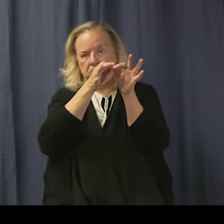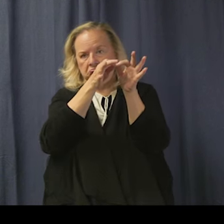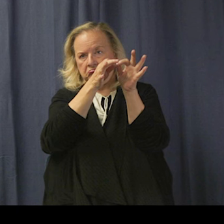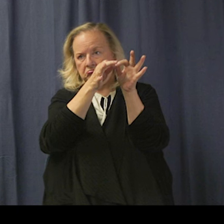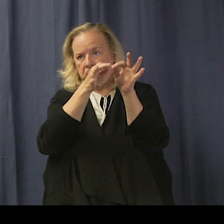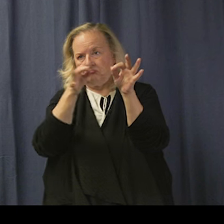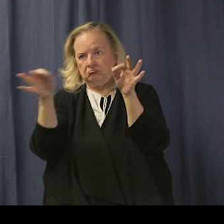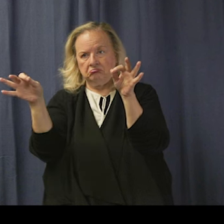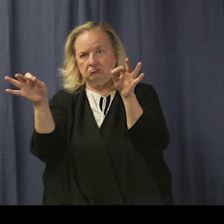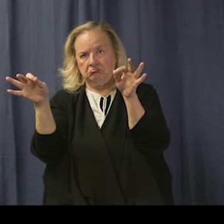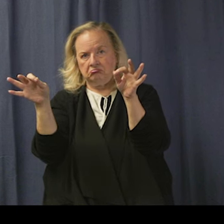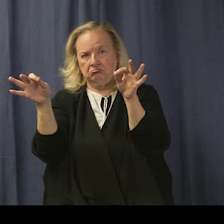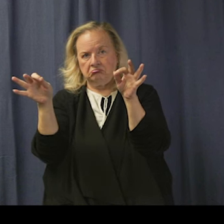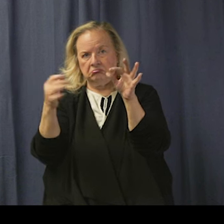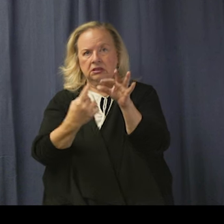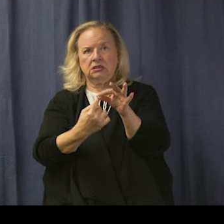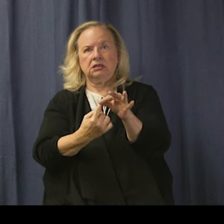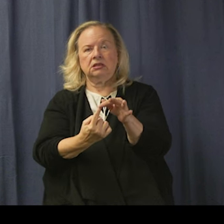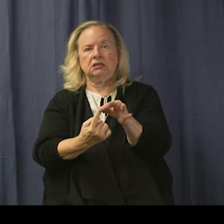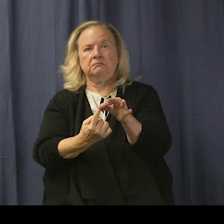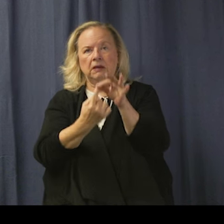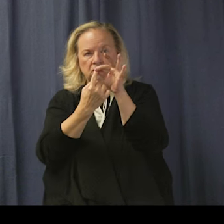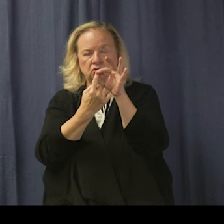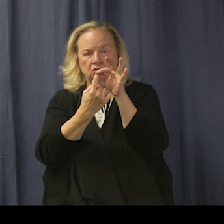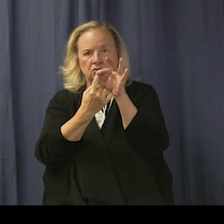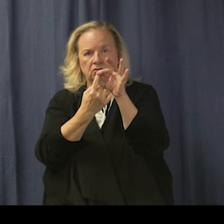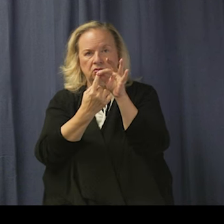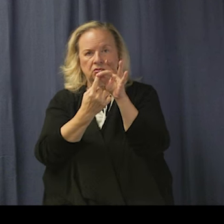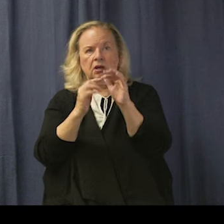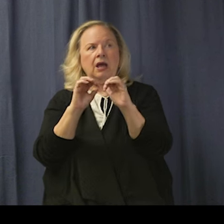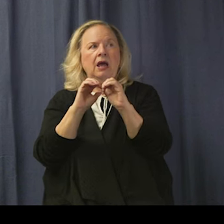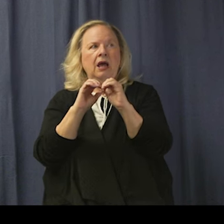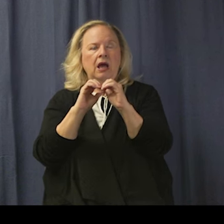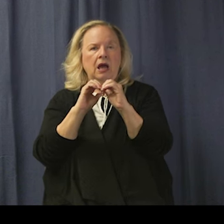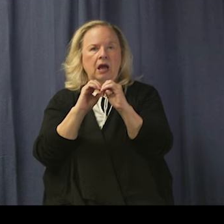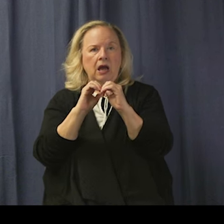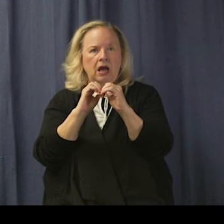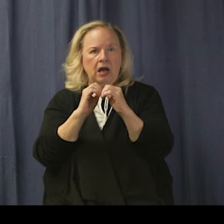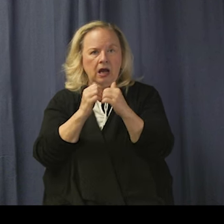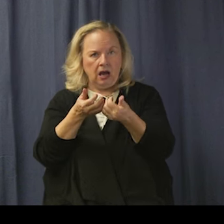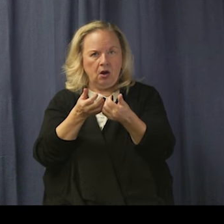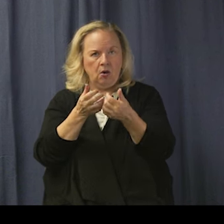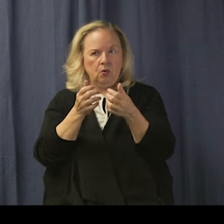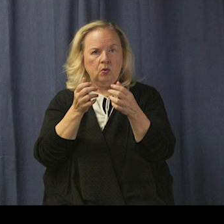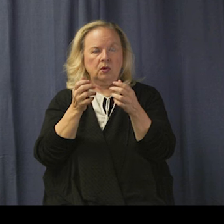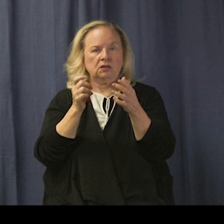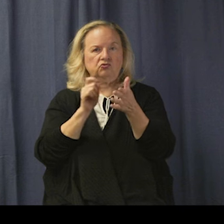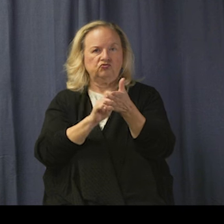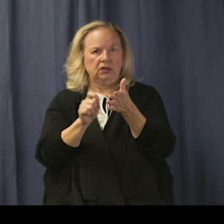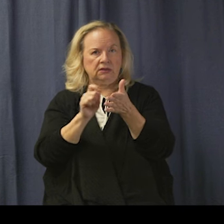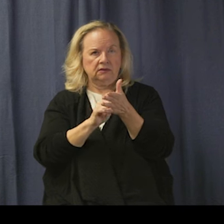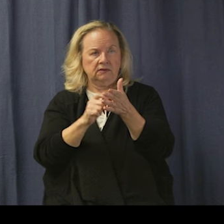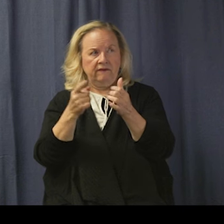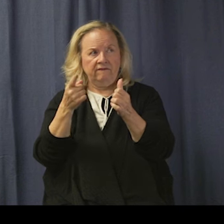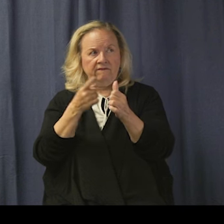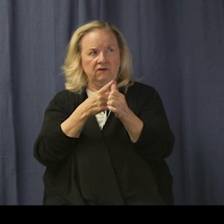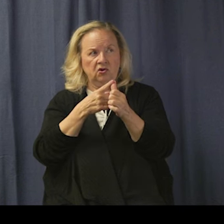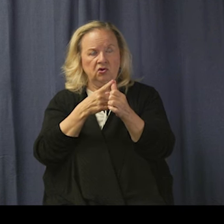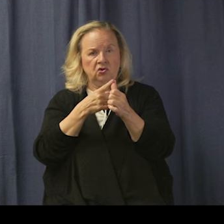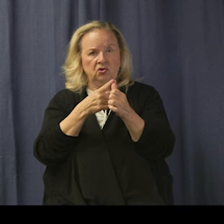now you can see what's special in the way that the Mark Biltz Bible is written. So look at the first